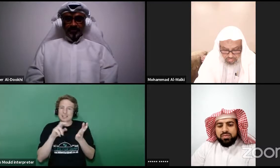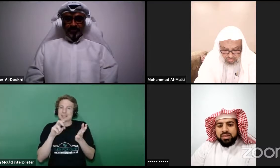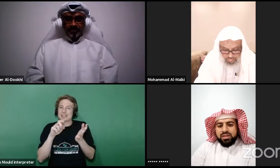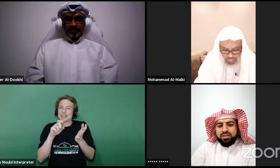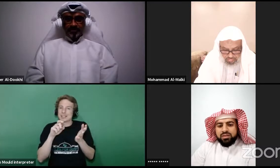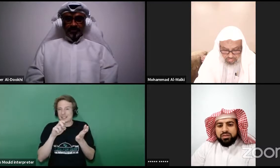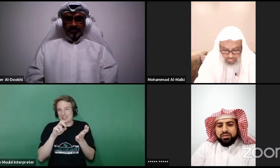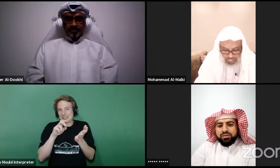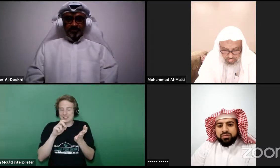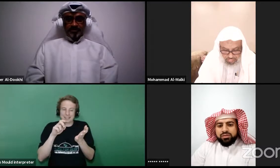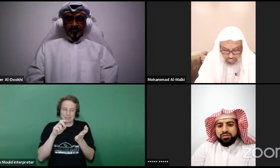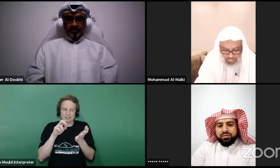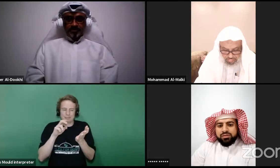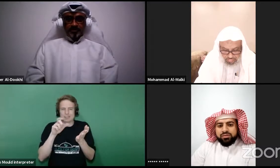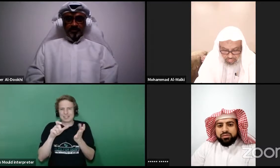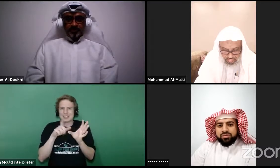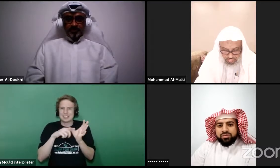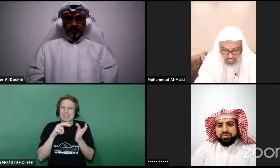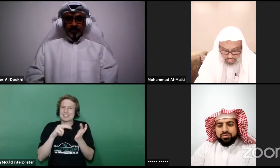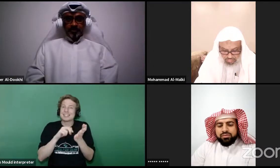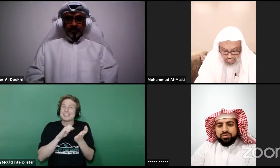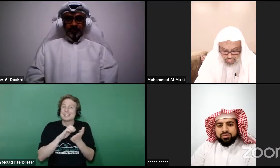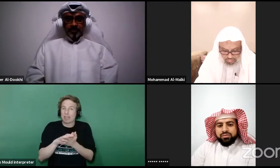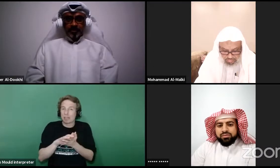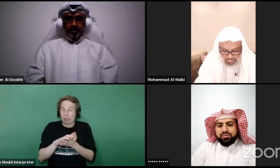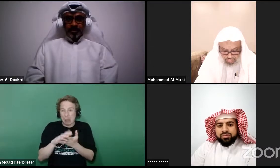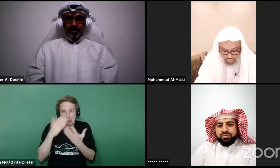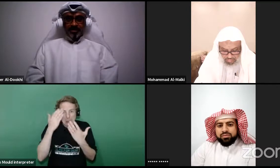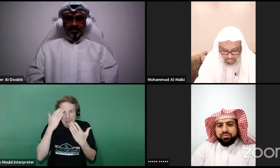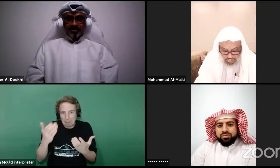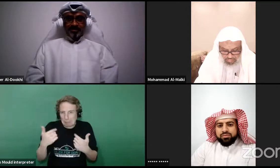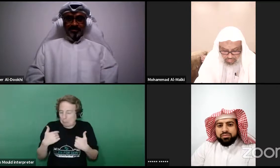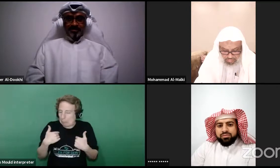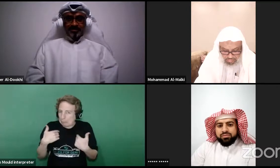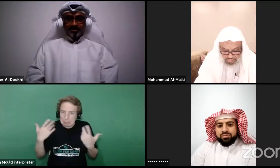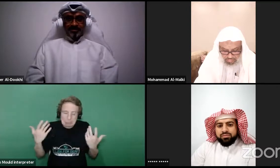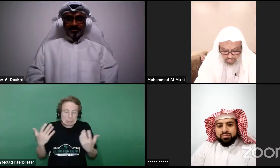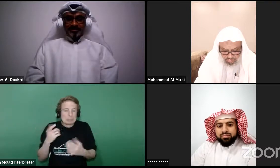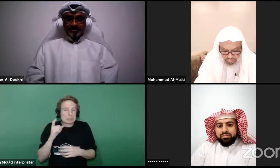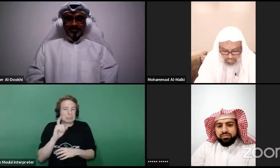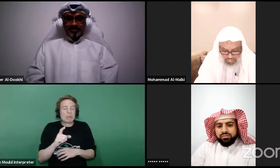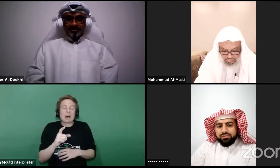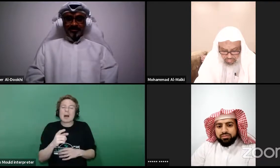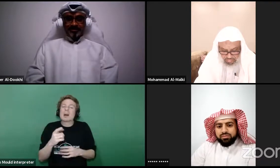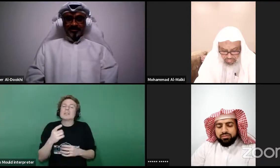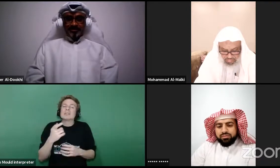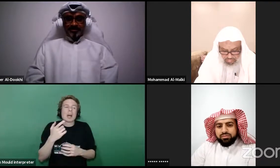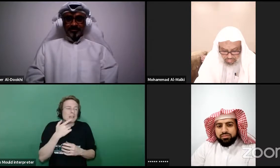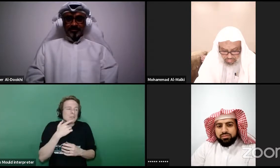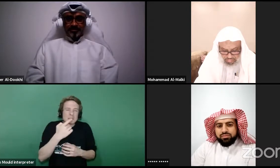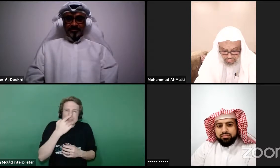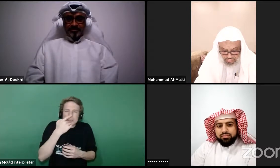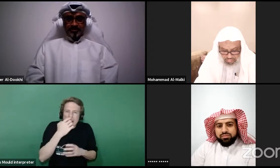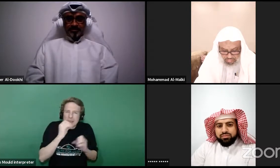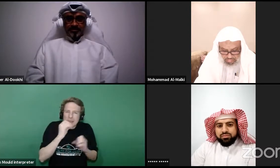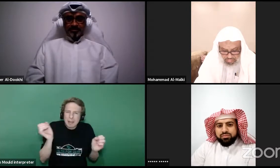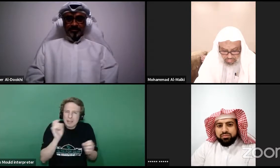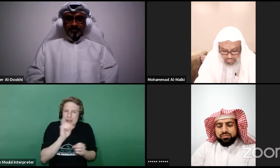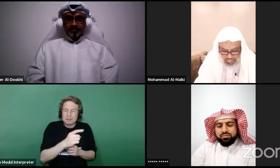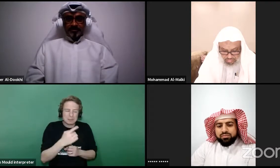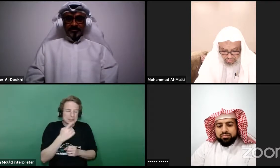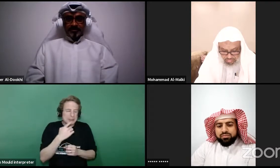colocynth. So maybe that's one to Google, which has no fragrance and its taste is bitter. So then our Sheikh